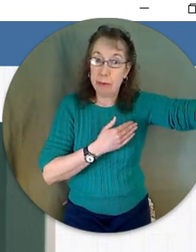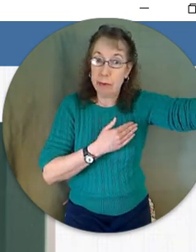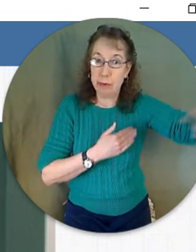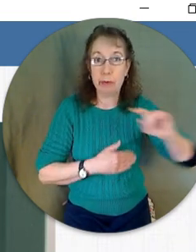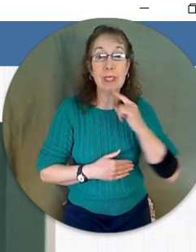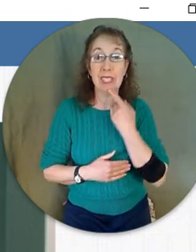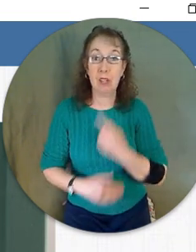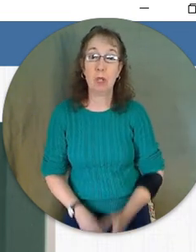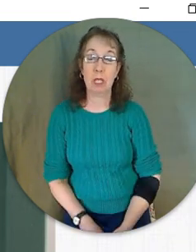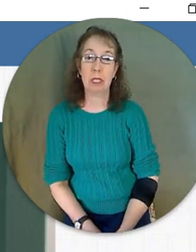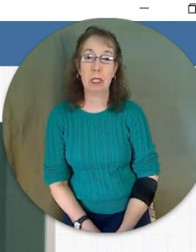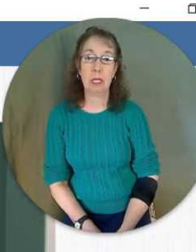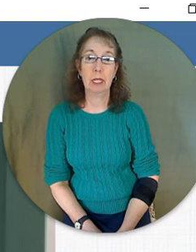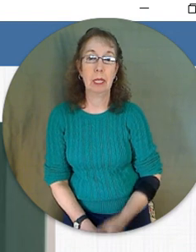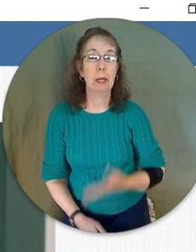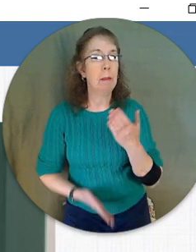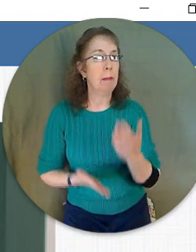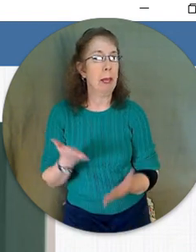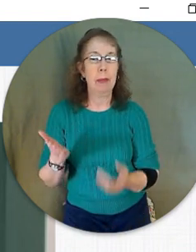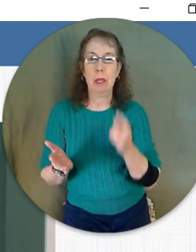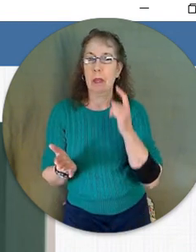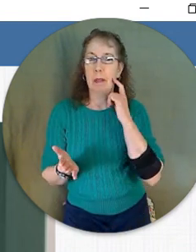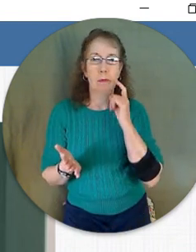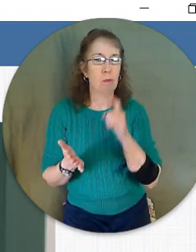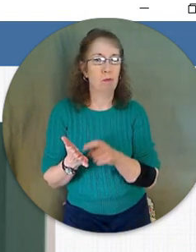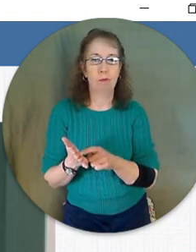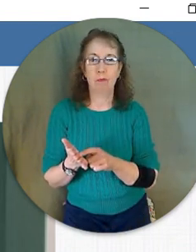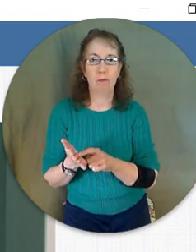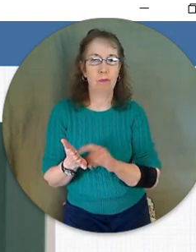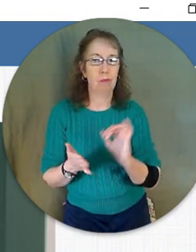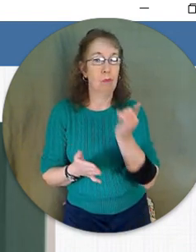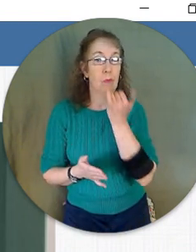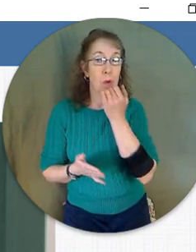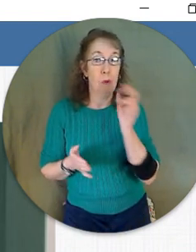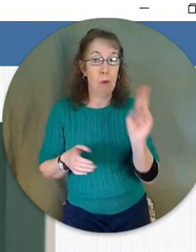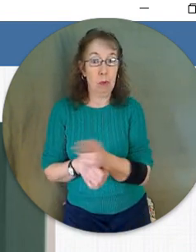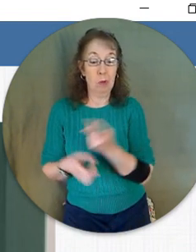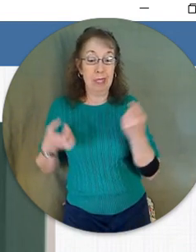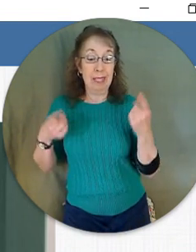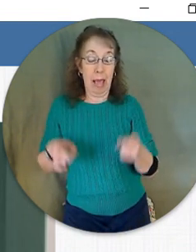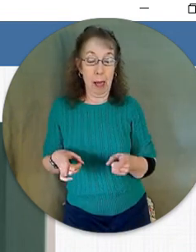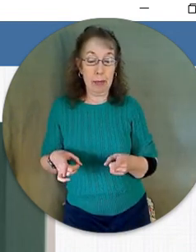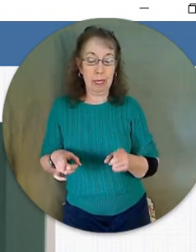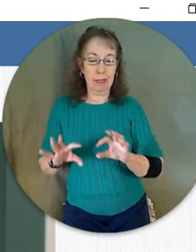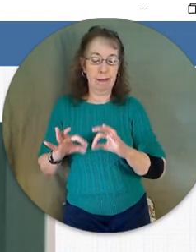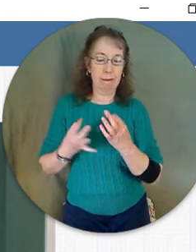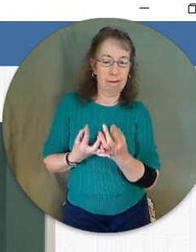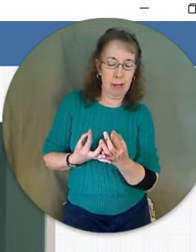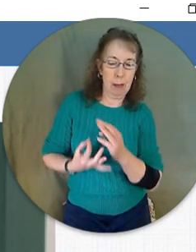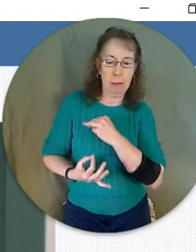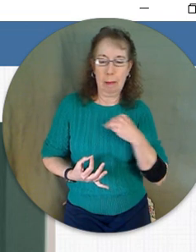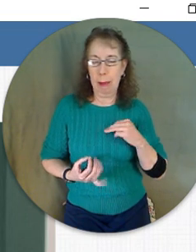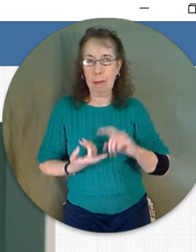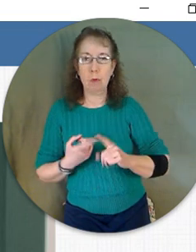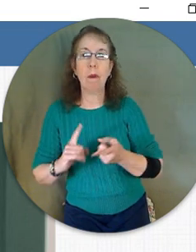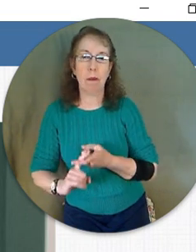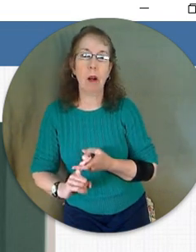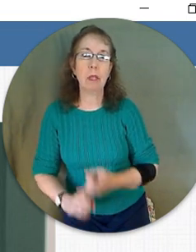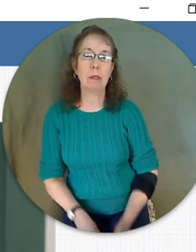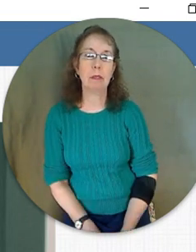not recognize that abuse is going on in friends or family members, and